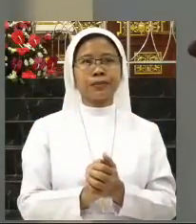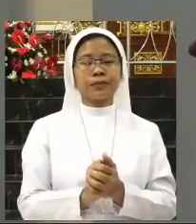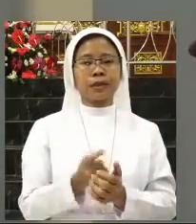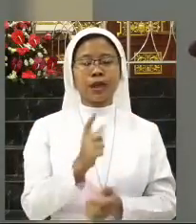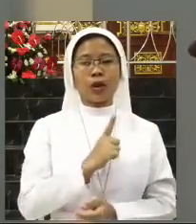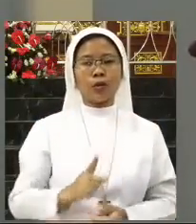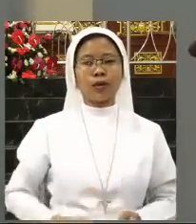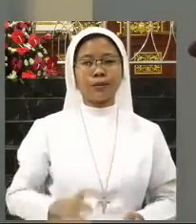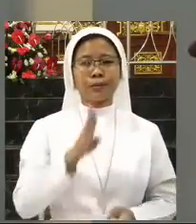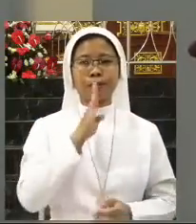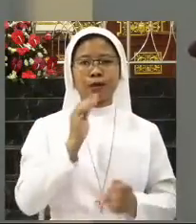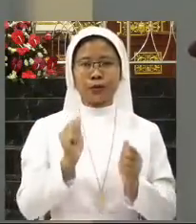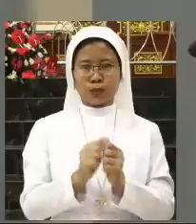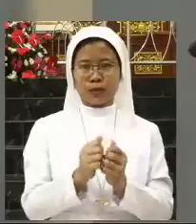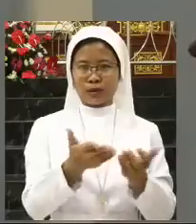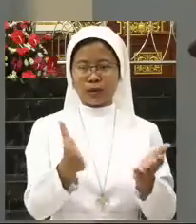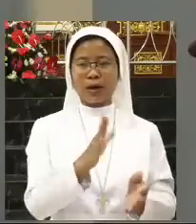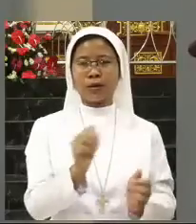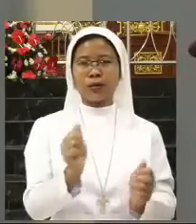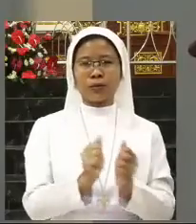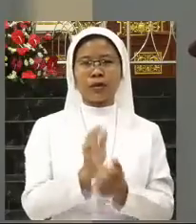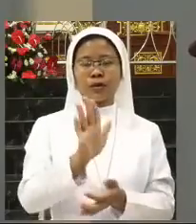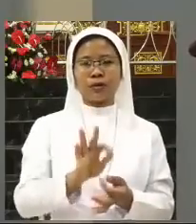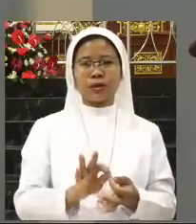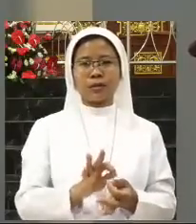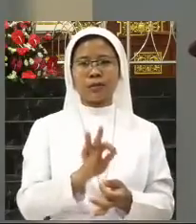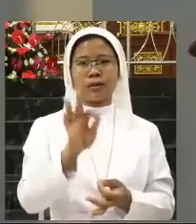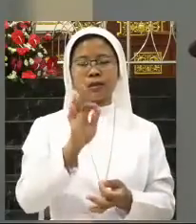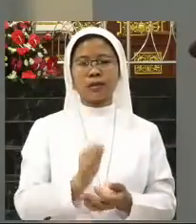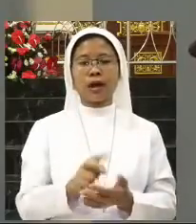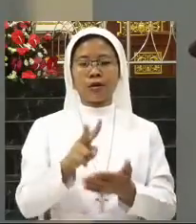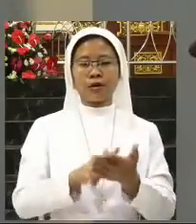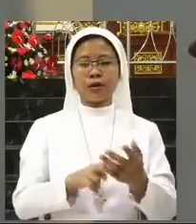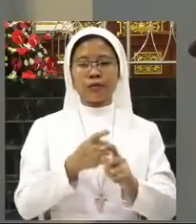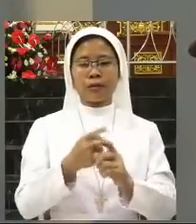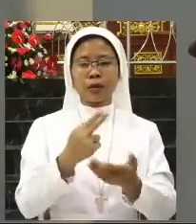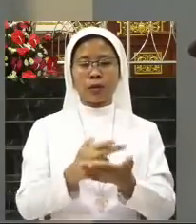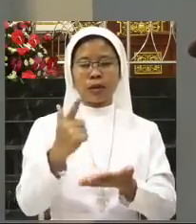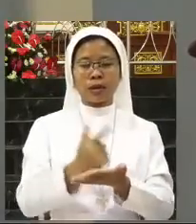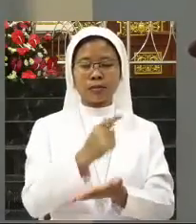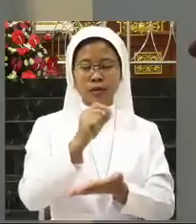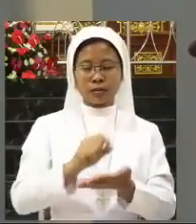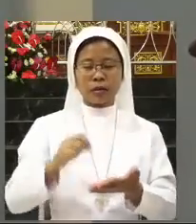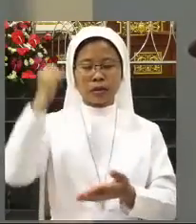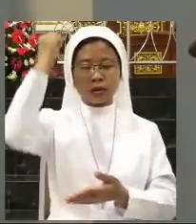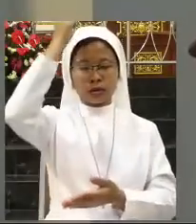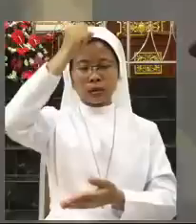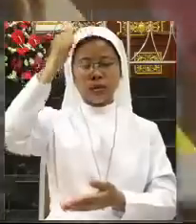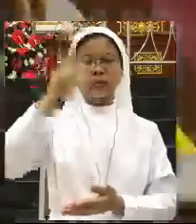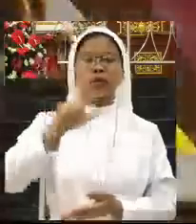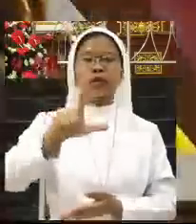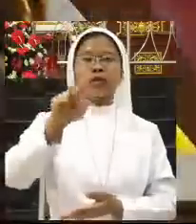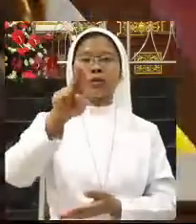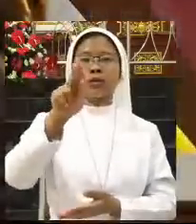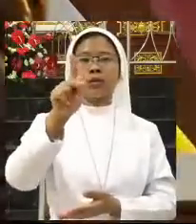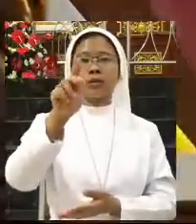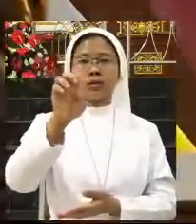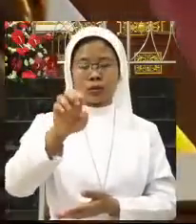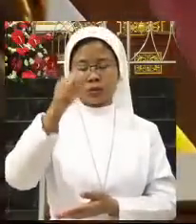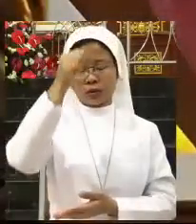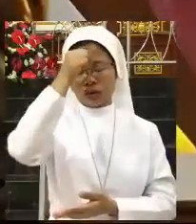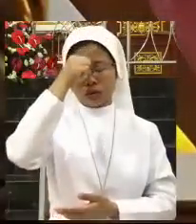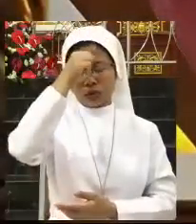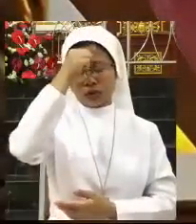The Lord be with you. And with your spirit. A reading from the Holy Gospel according to Luke. Glory to you,